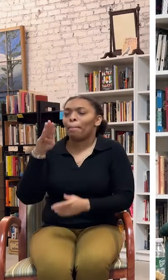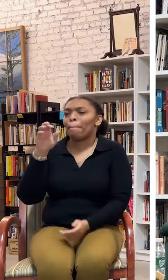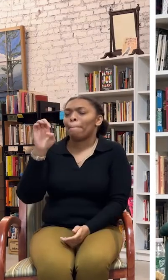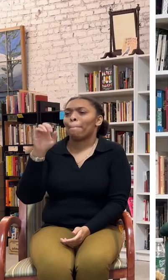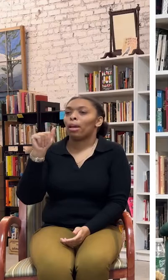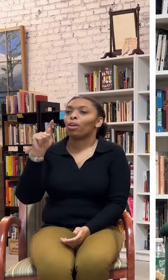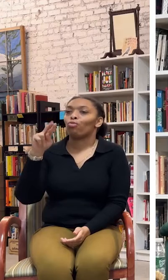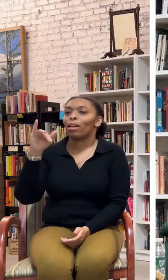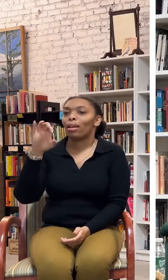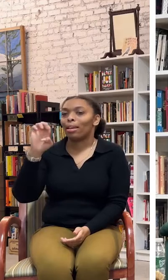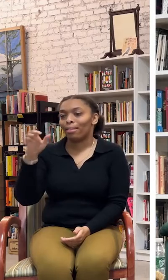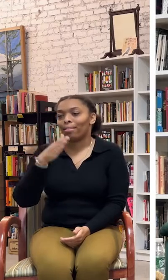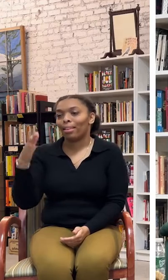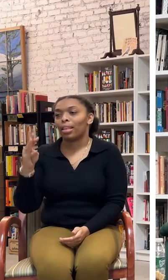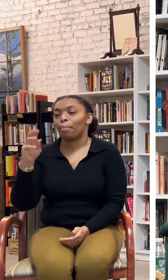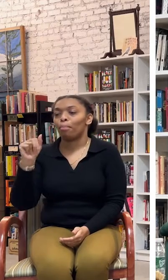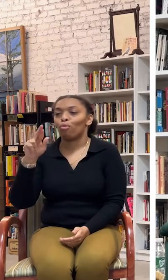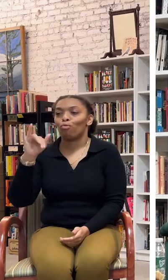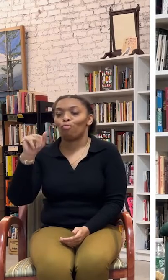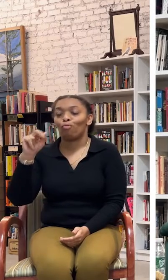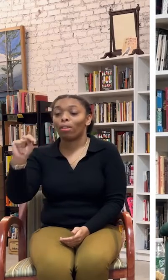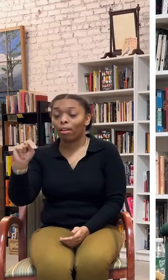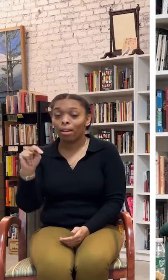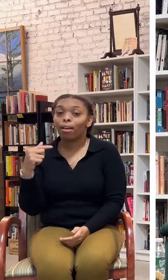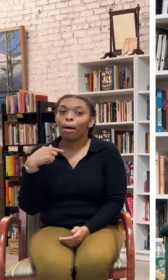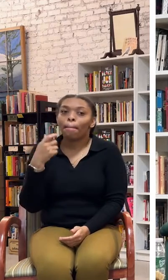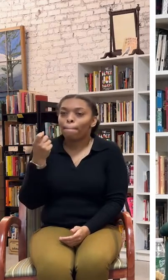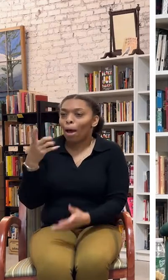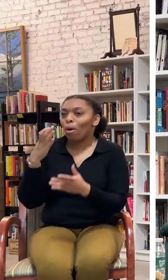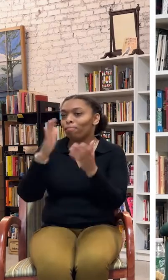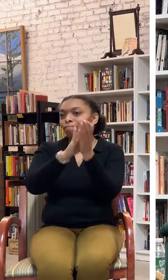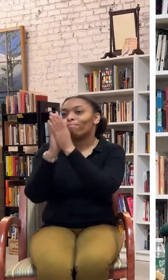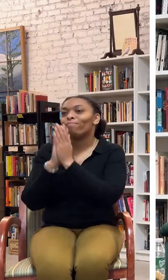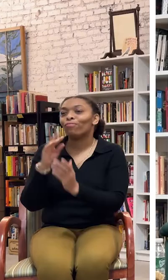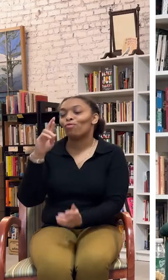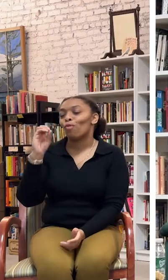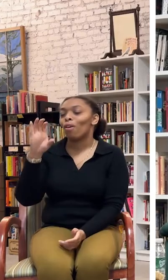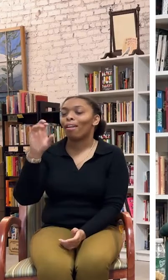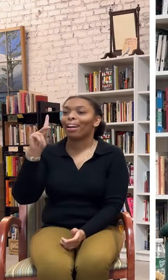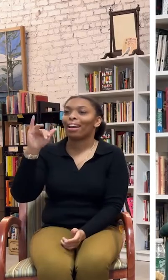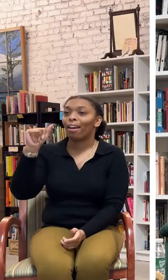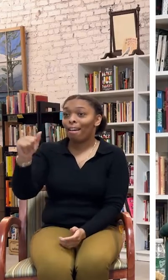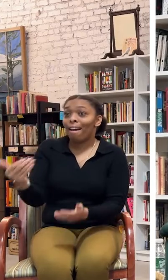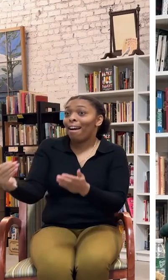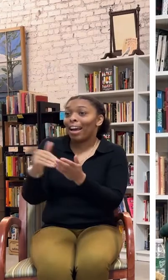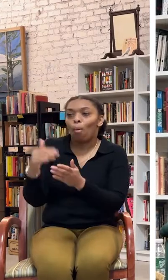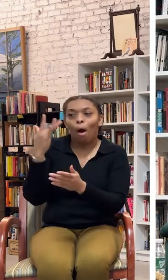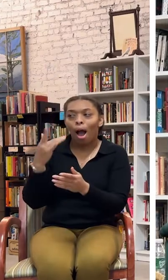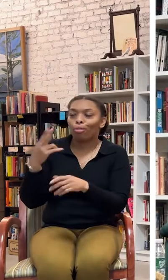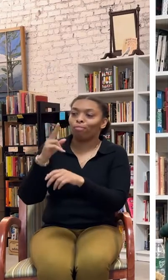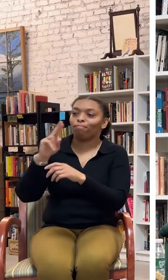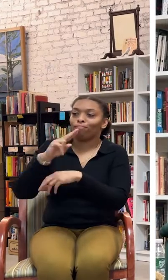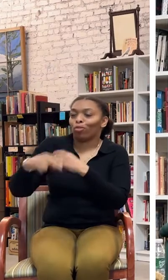Maureen Cole, who is our awesome publicist. But I want to give a shout out to Rakia again, because the universe really brought us together.